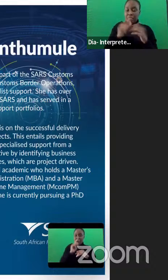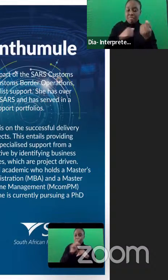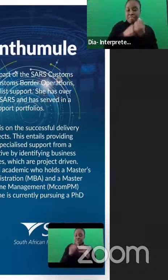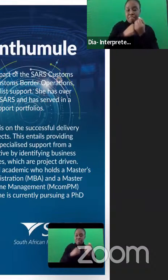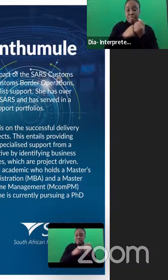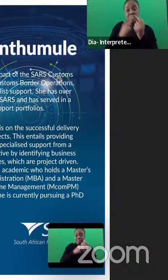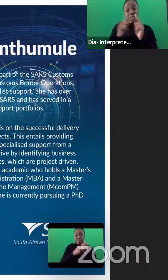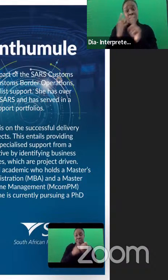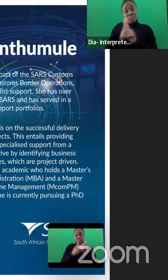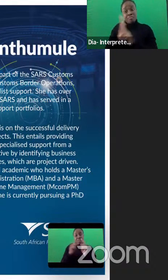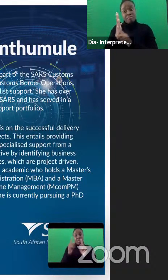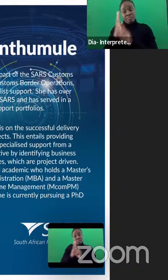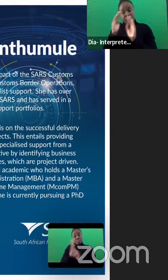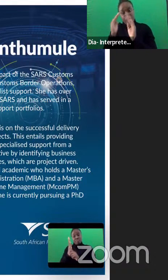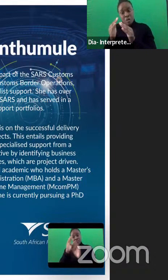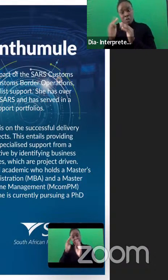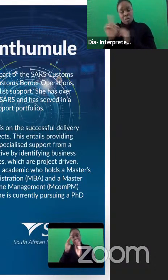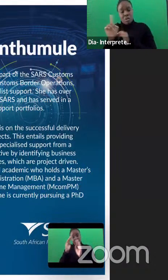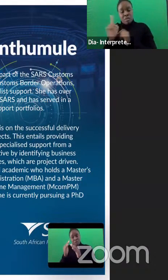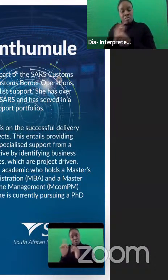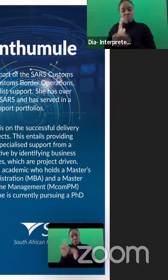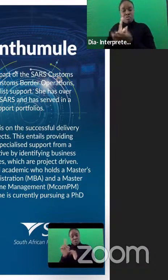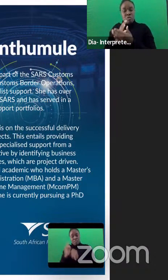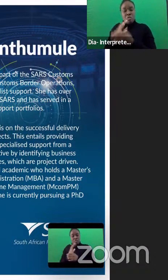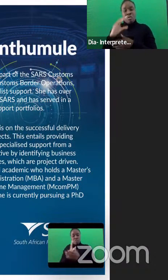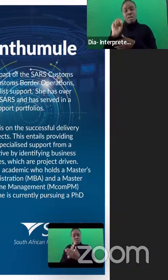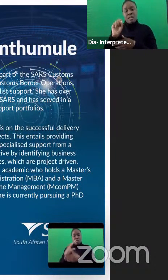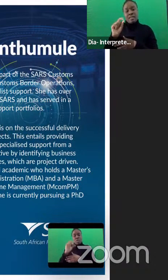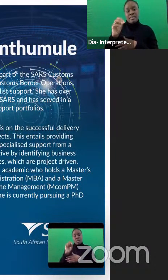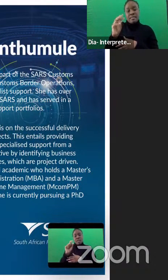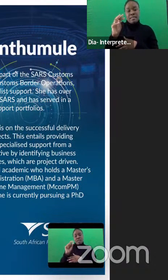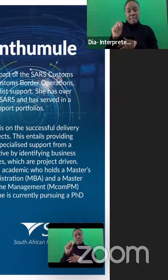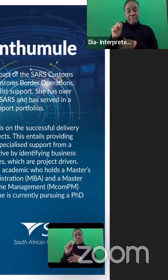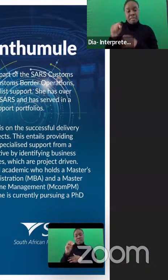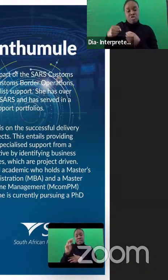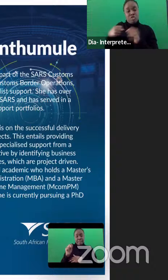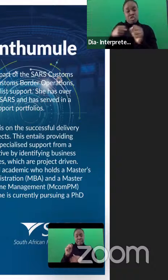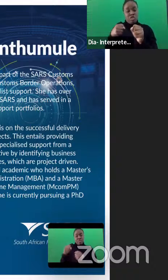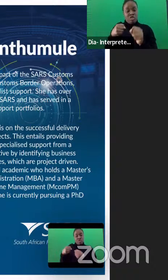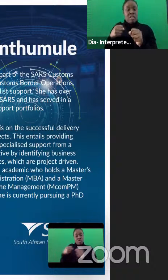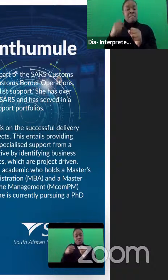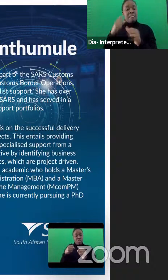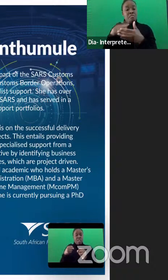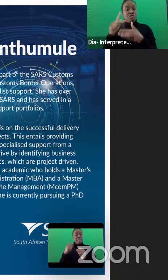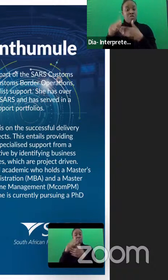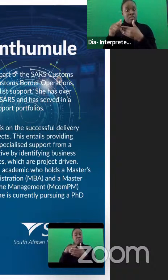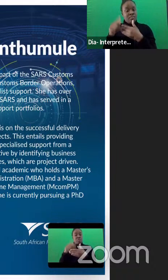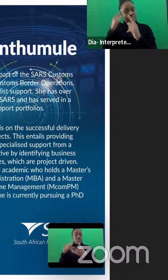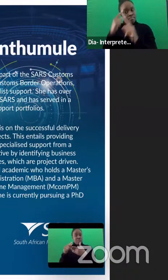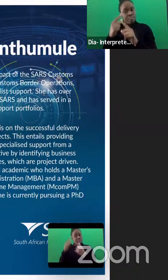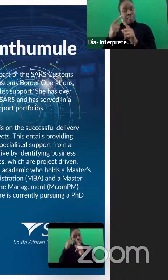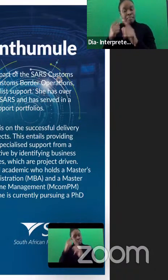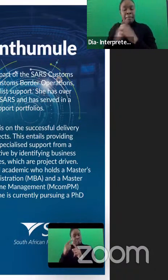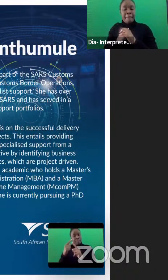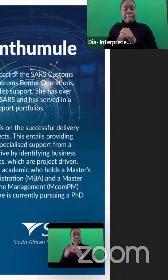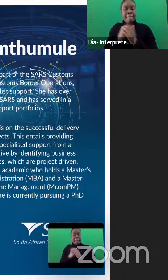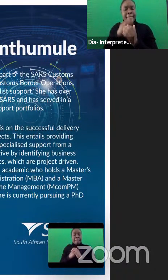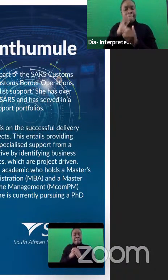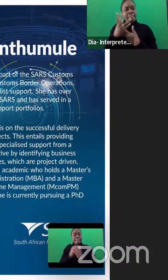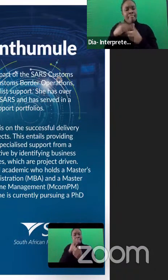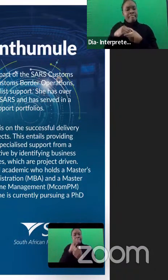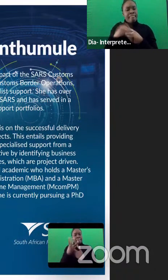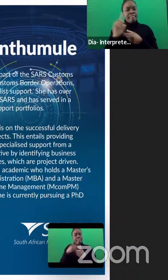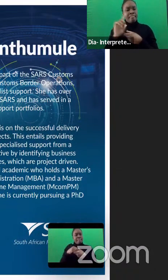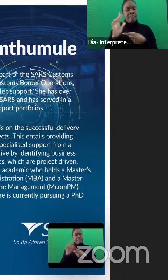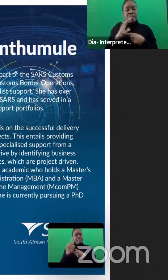on the successful delivery of customs strategic projects. This entails providing customs